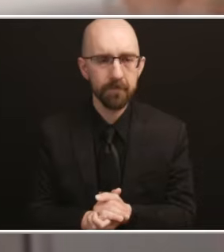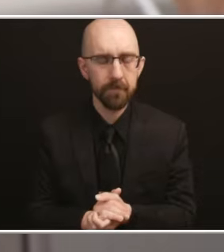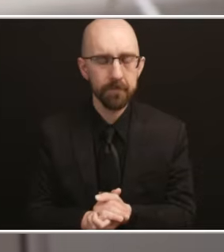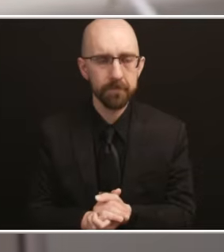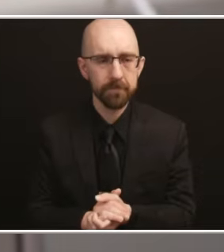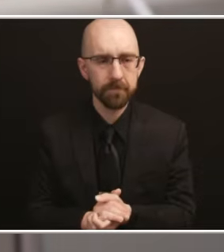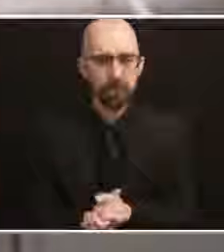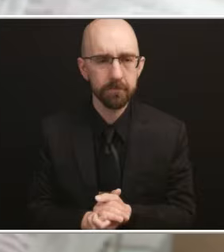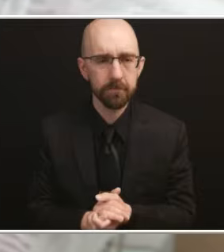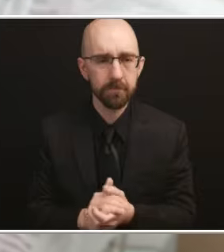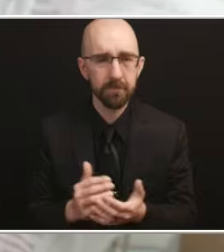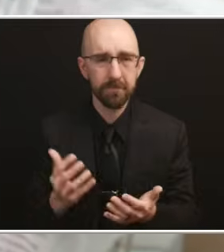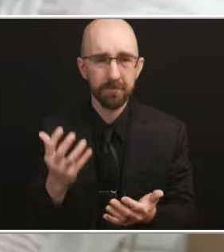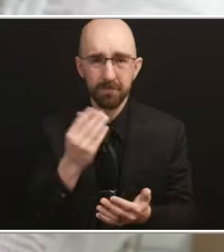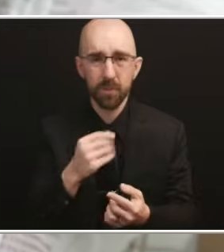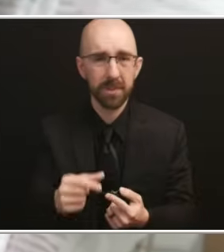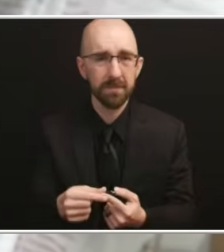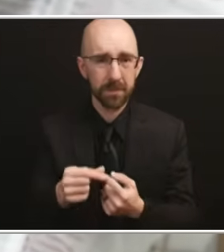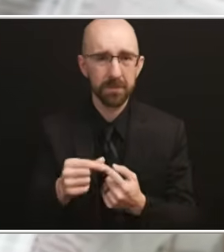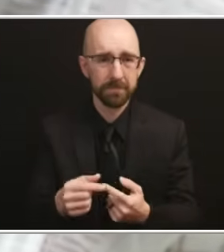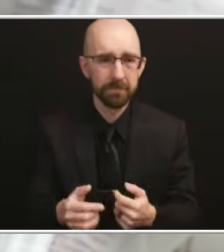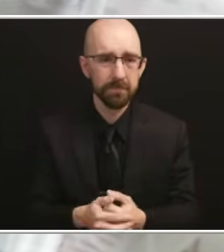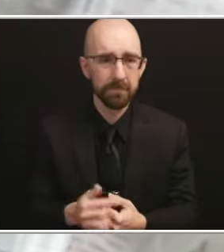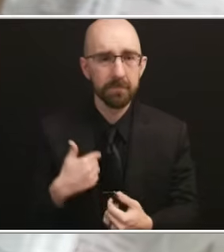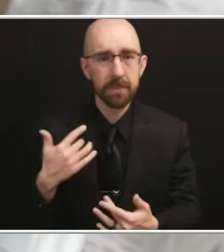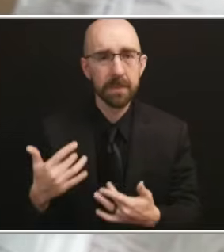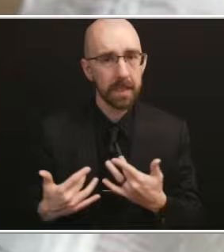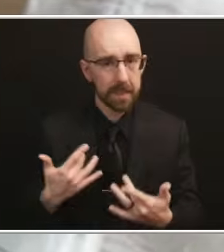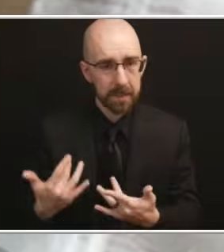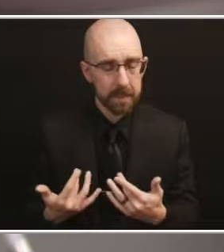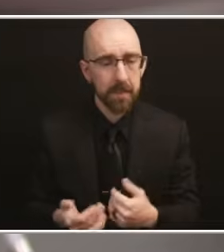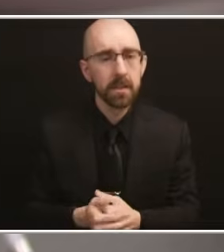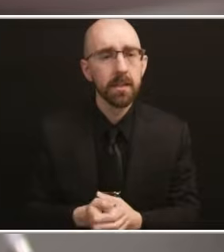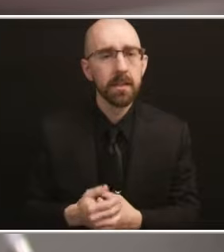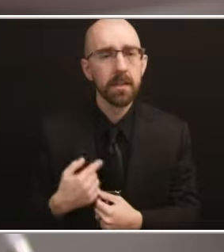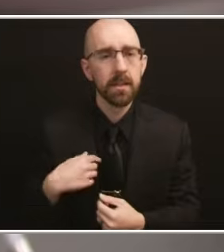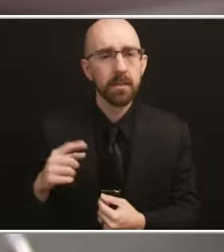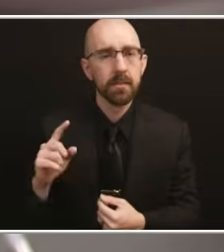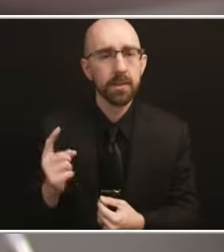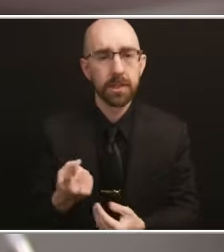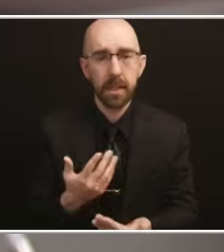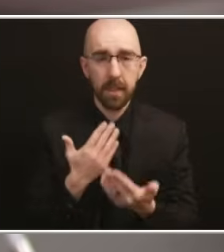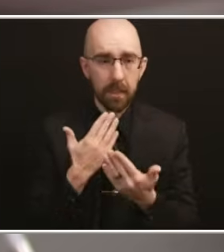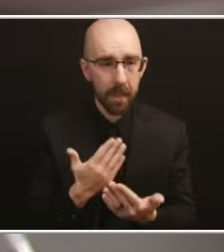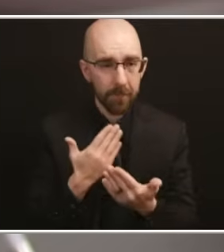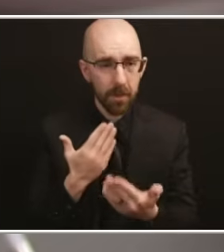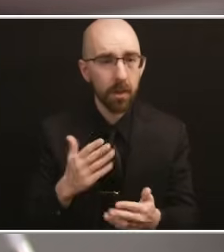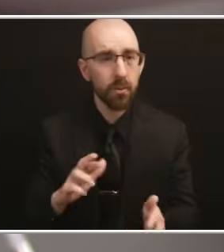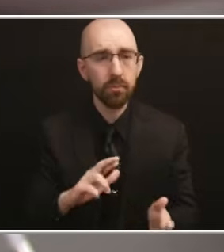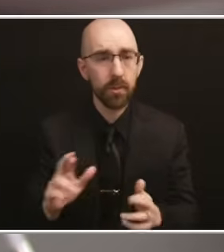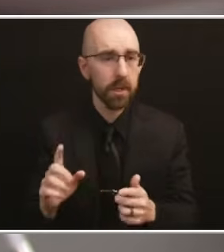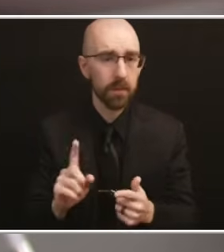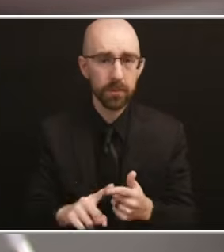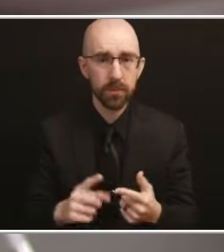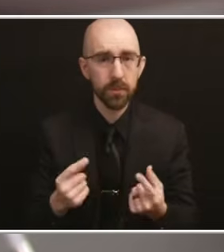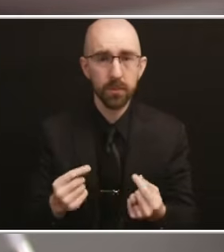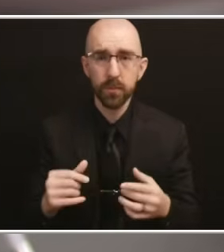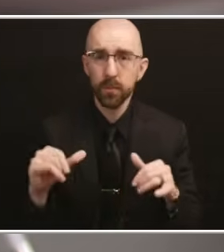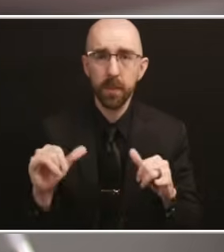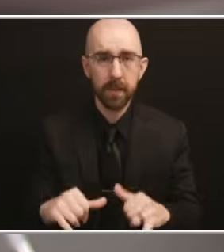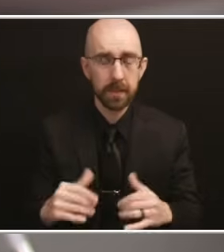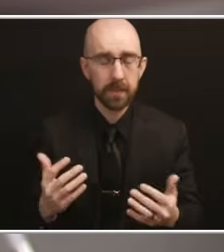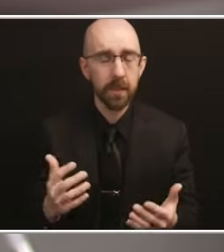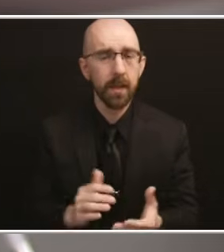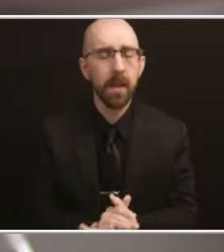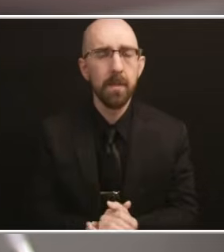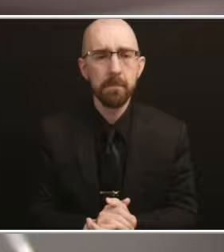pretty special. I'm excited. I'm just thankful and ready to do this. And